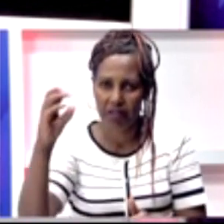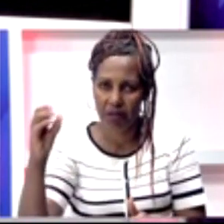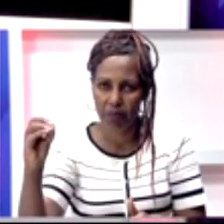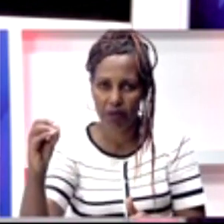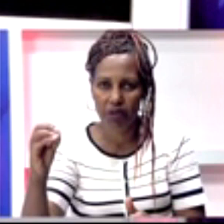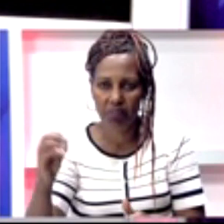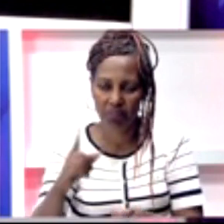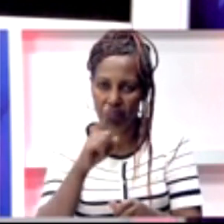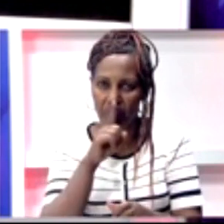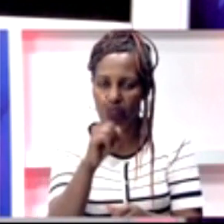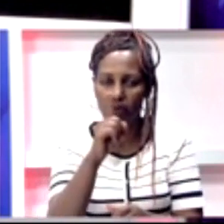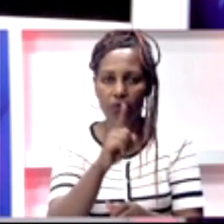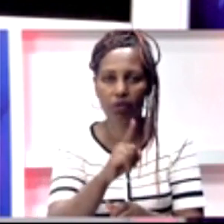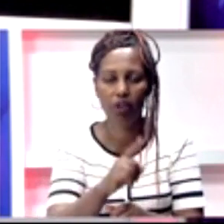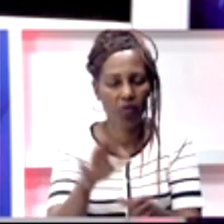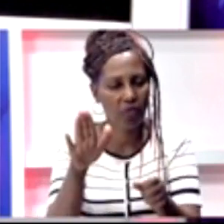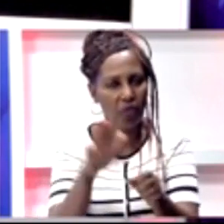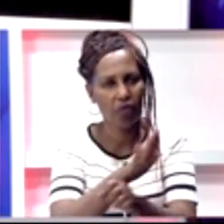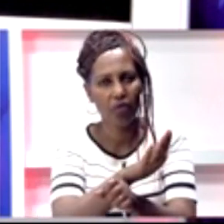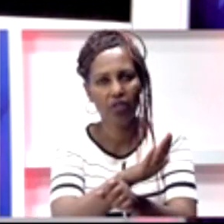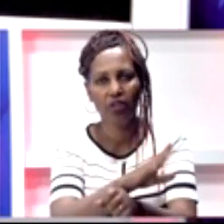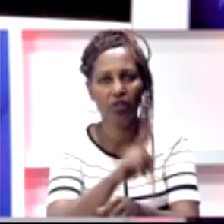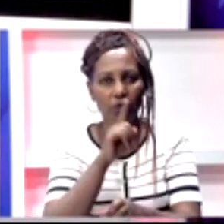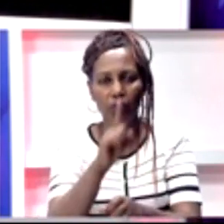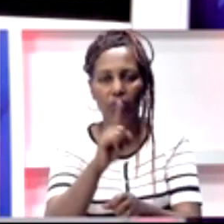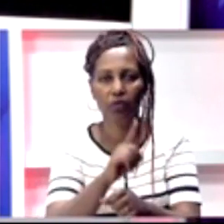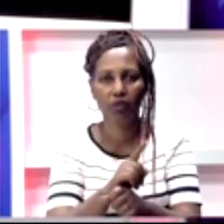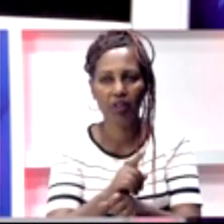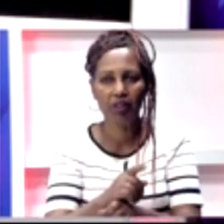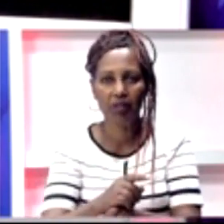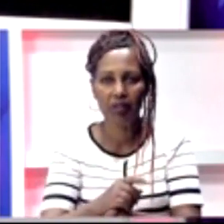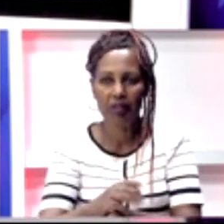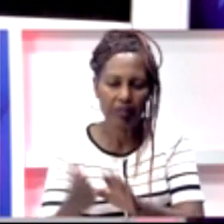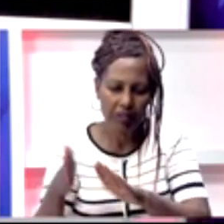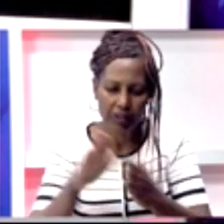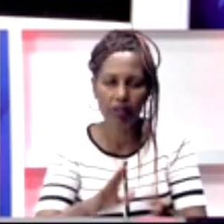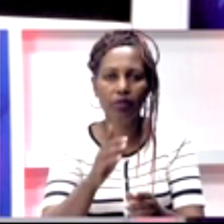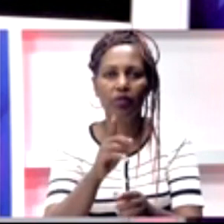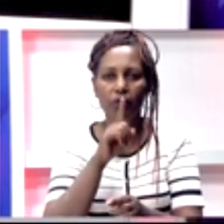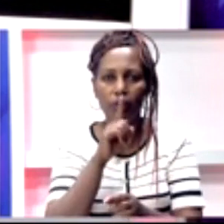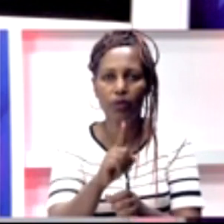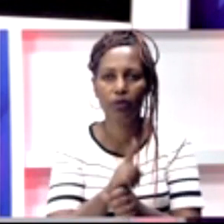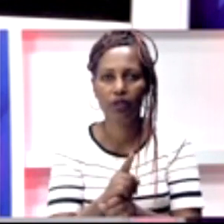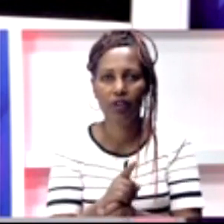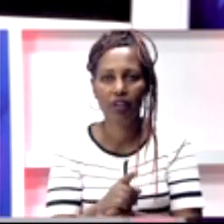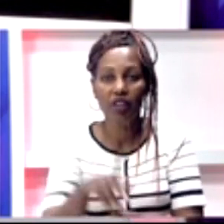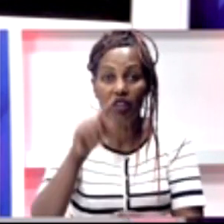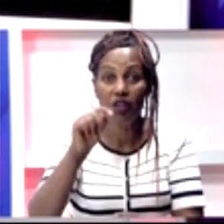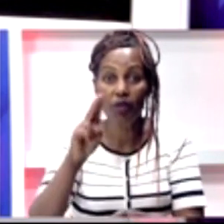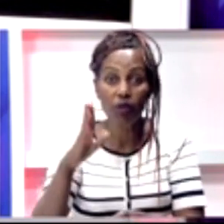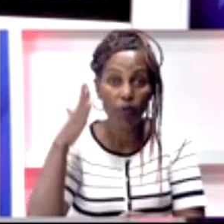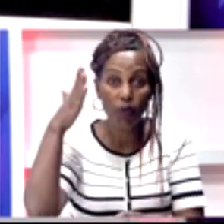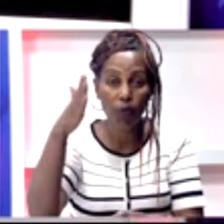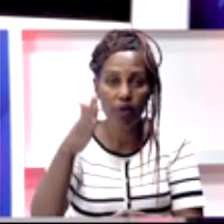I'm fully sure, I'm very sure, I'm dead sure. TV will dash help with